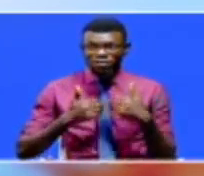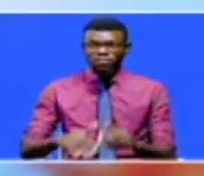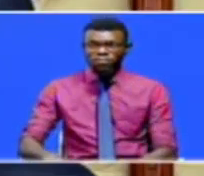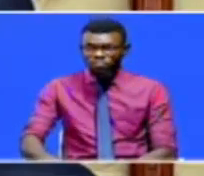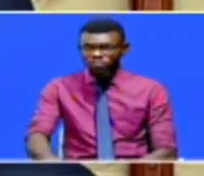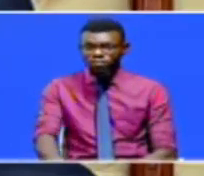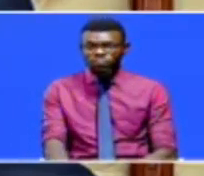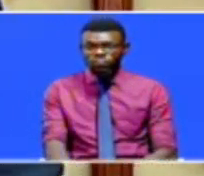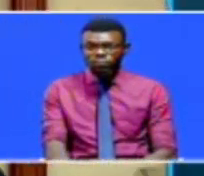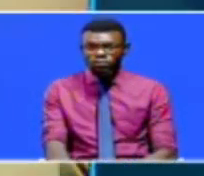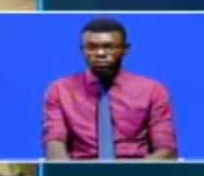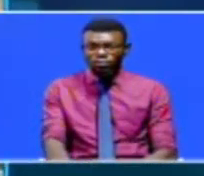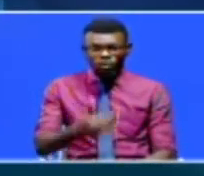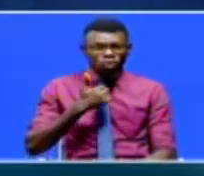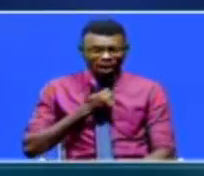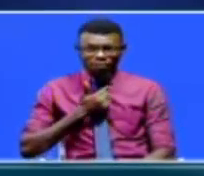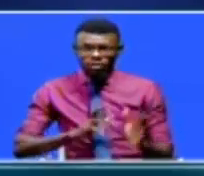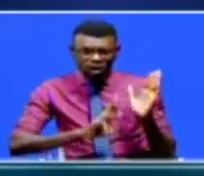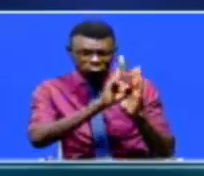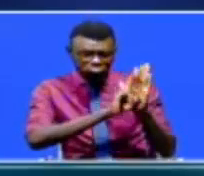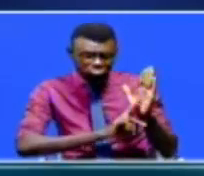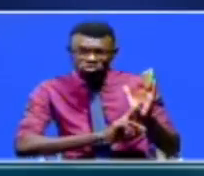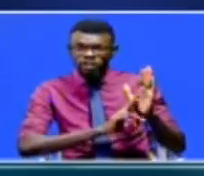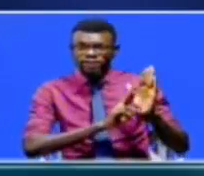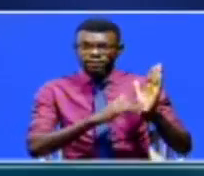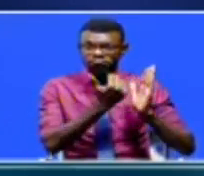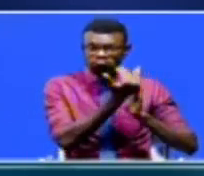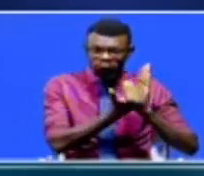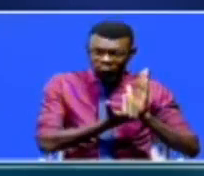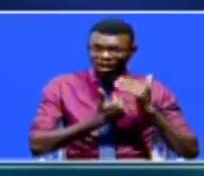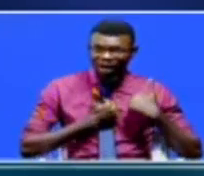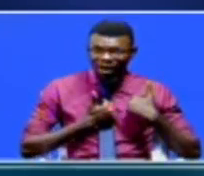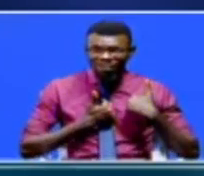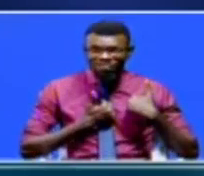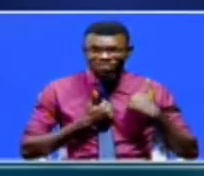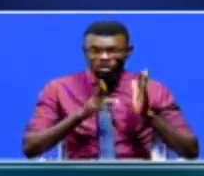Thank you. We have developed protocols and guidelines for opening of the hotels.